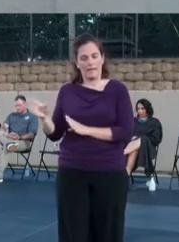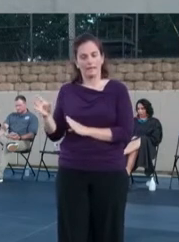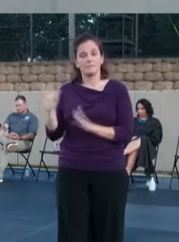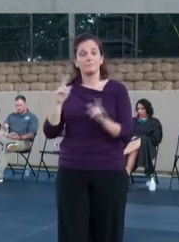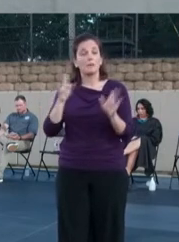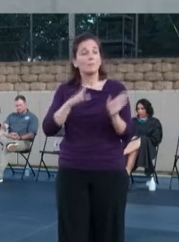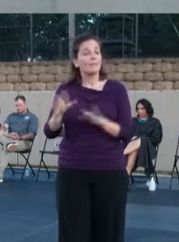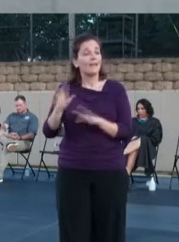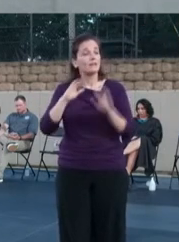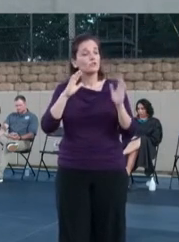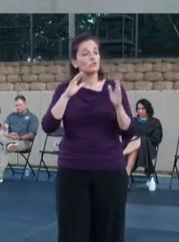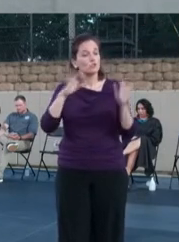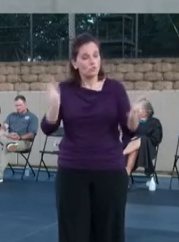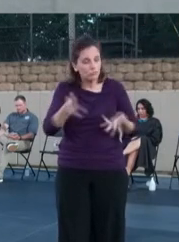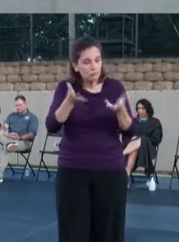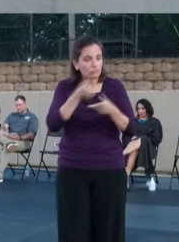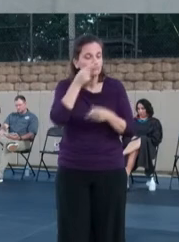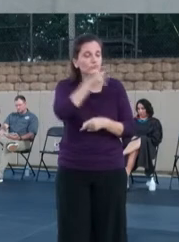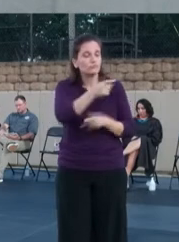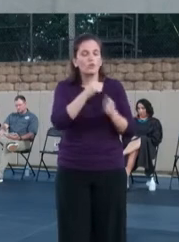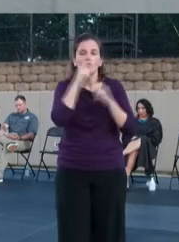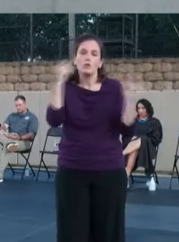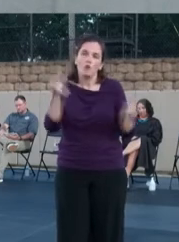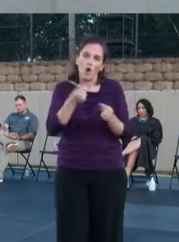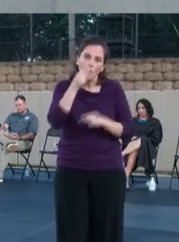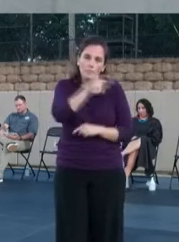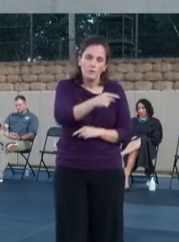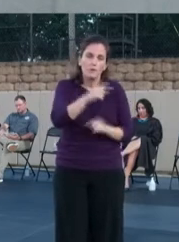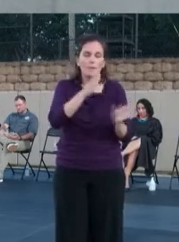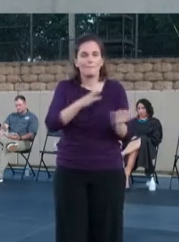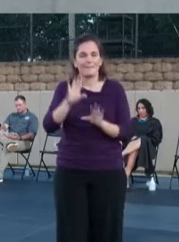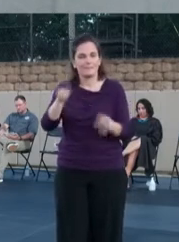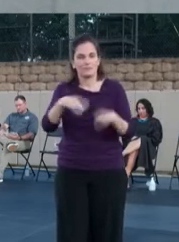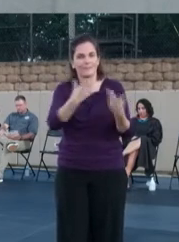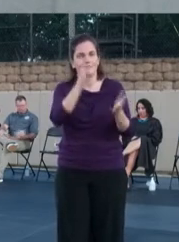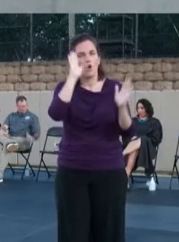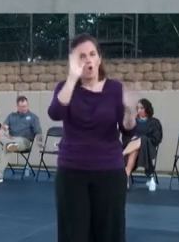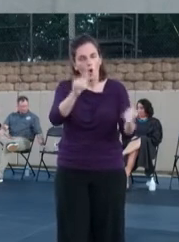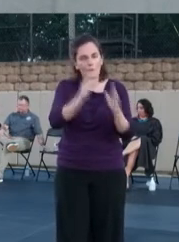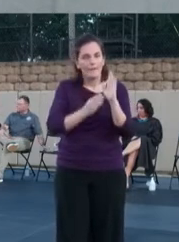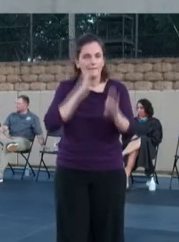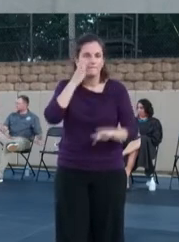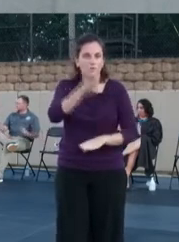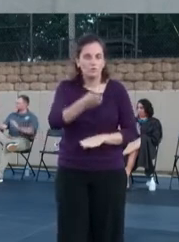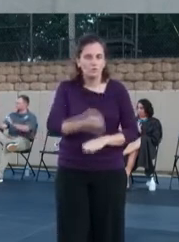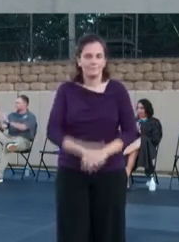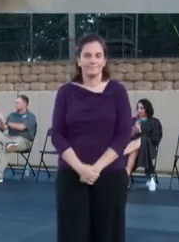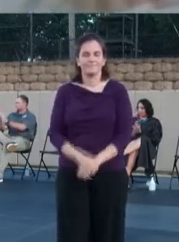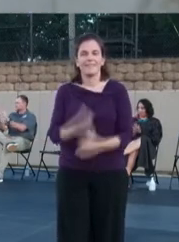prosper you and not to harm you, plans to give you a hope and a future." Thank you.